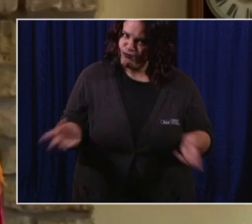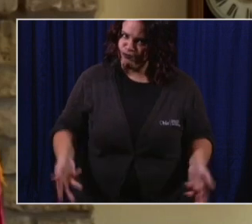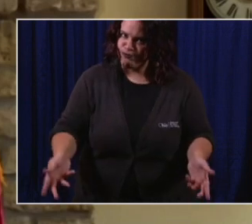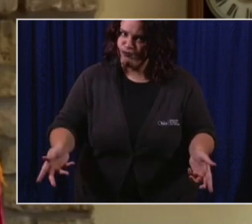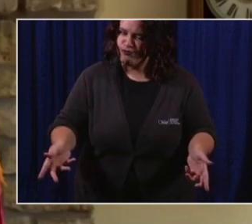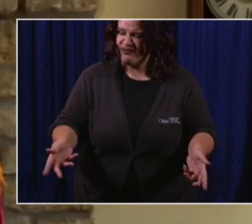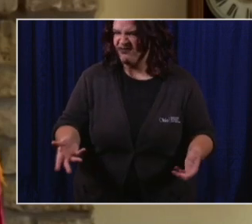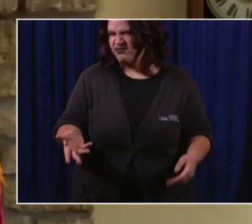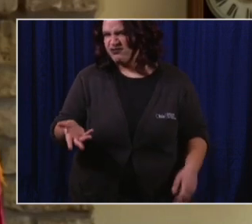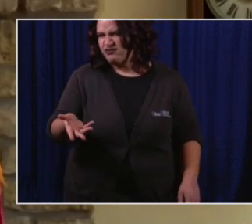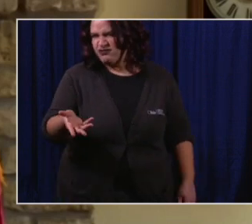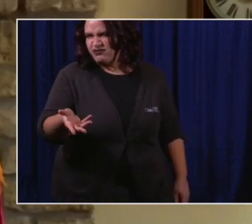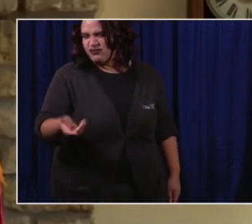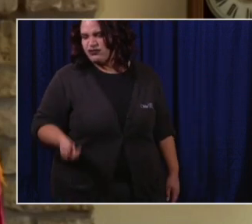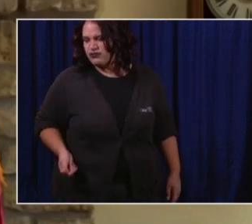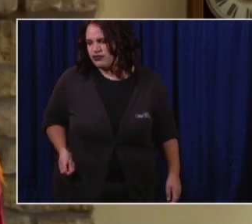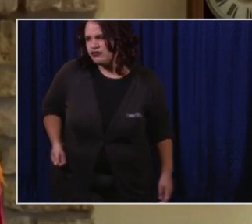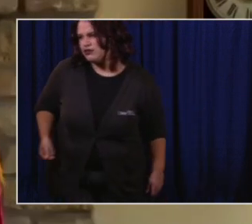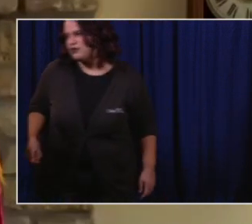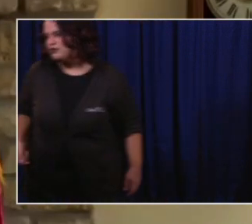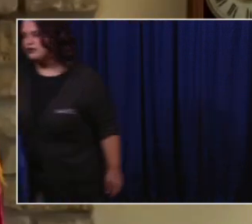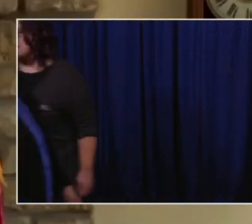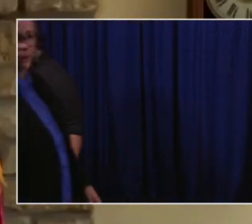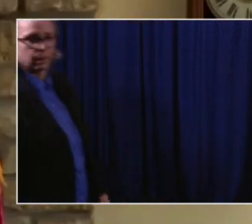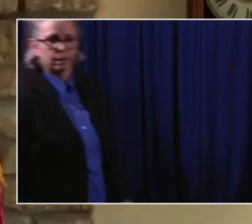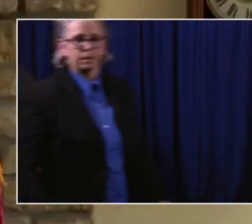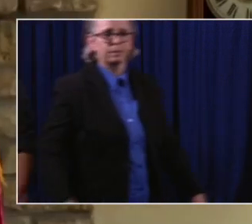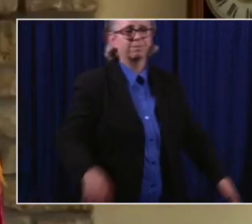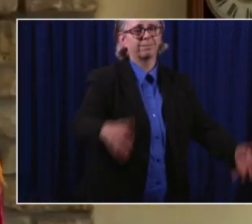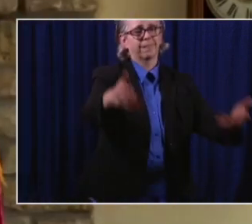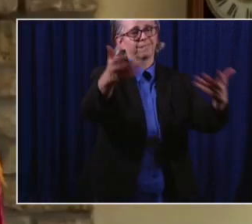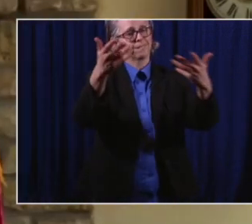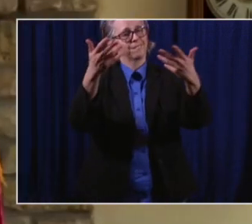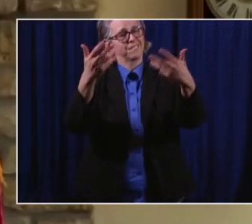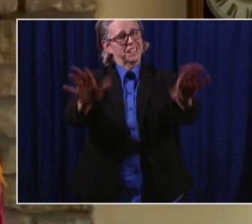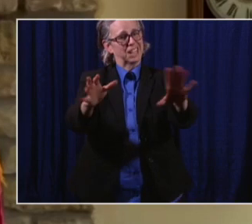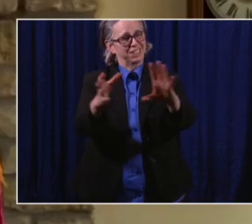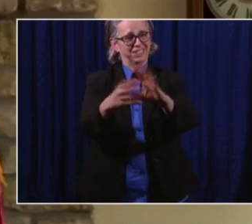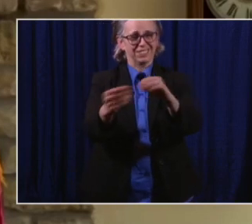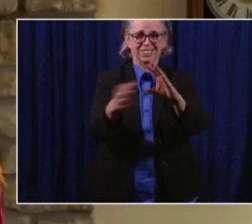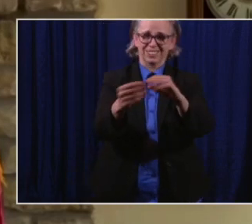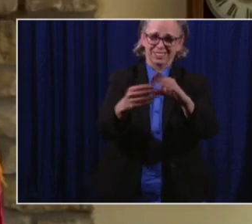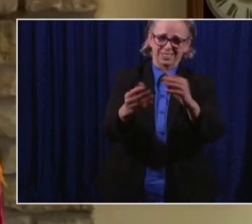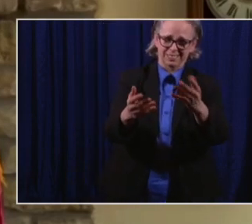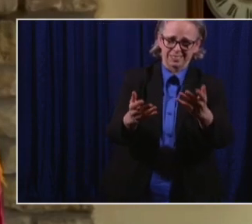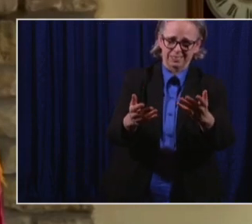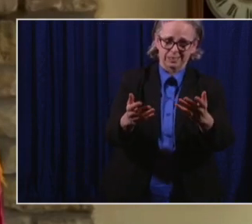about what I think we should take away from this. And one of the things that we should take away from this is that